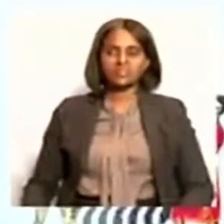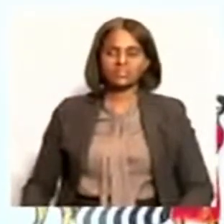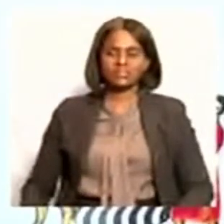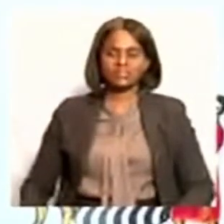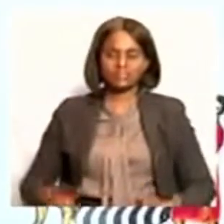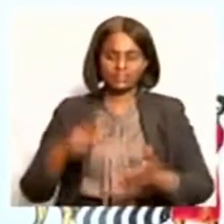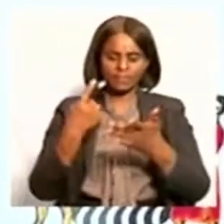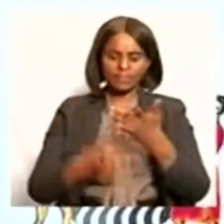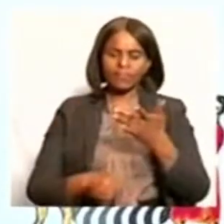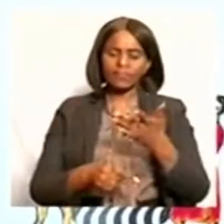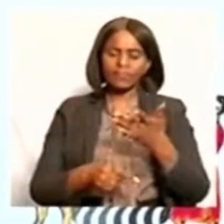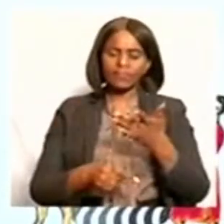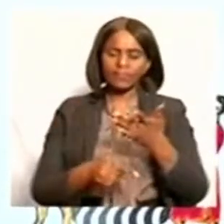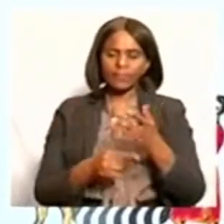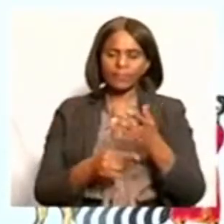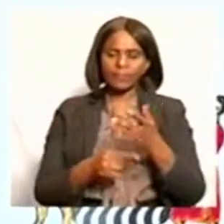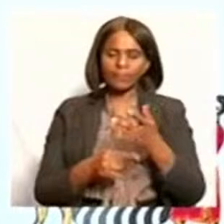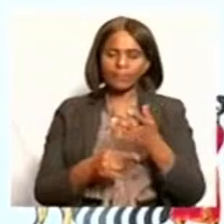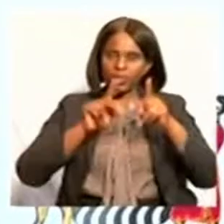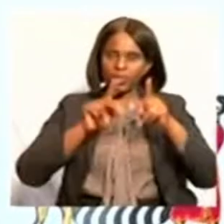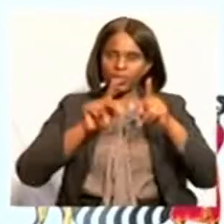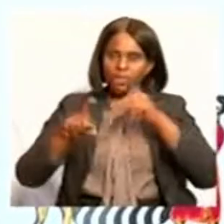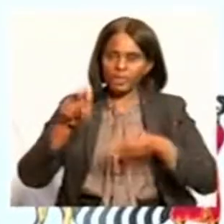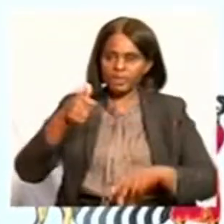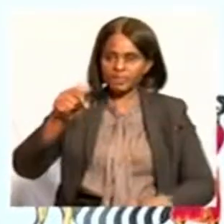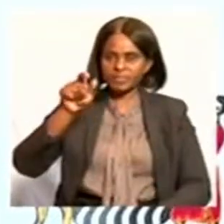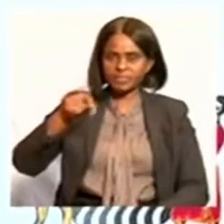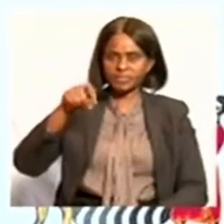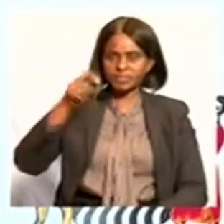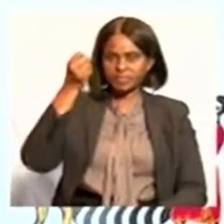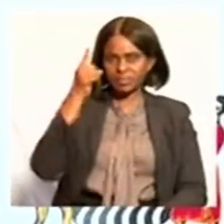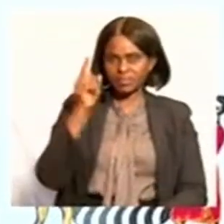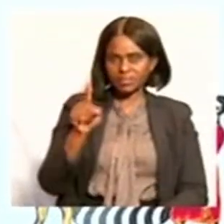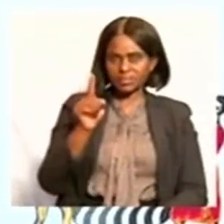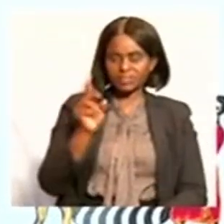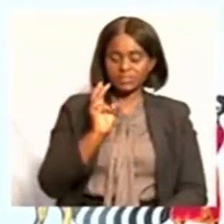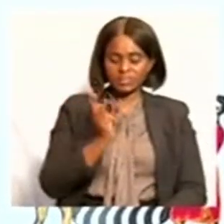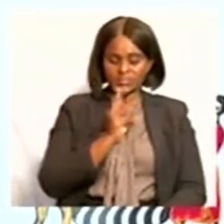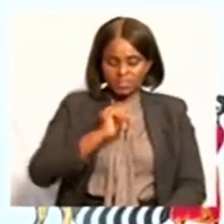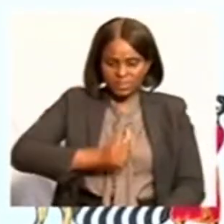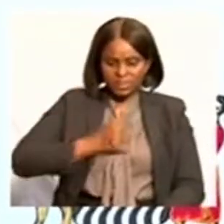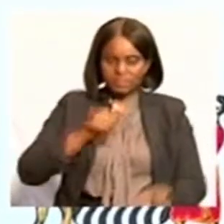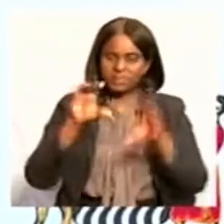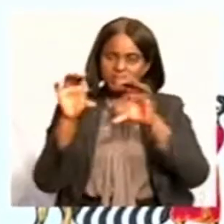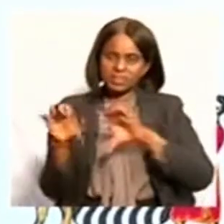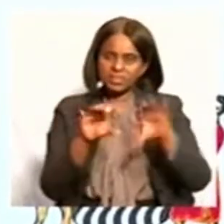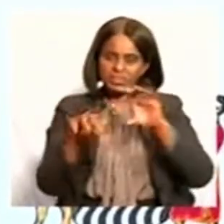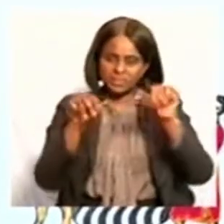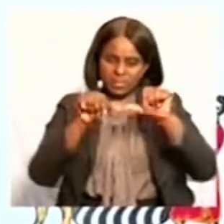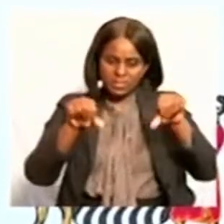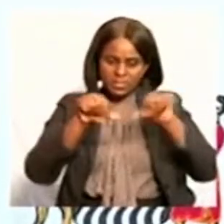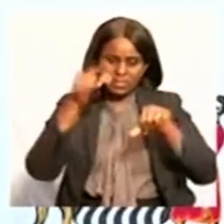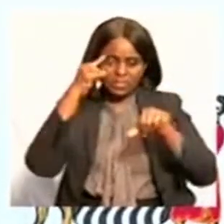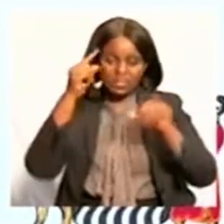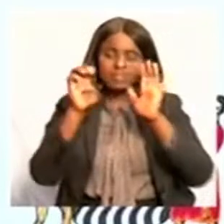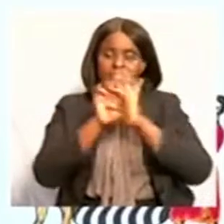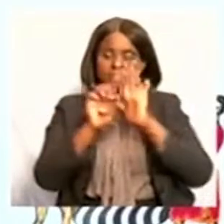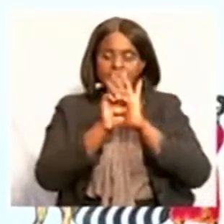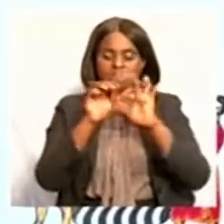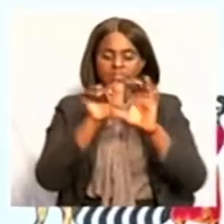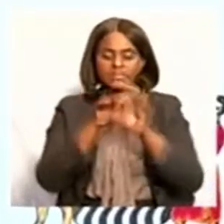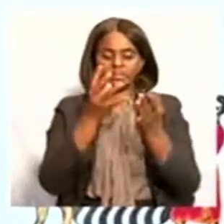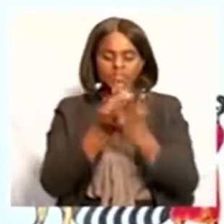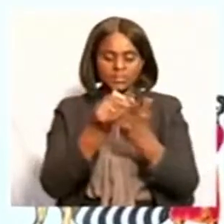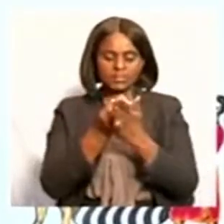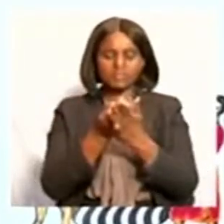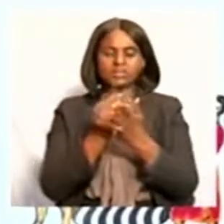what the public needs to understand is that as we do audits, for example, on revenue, we